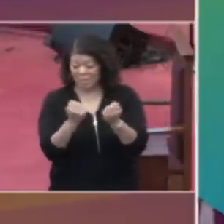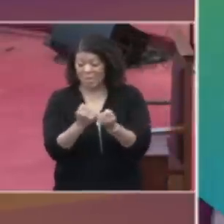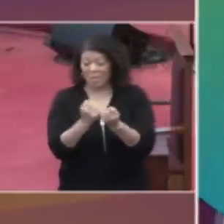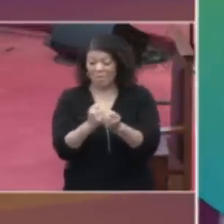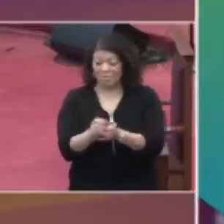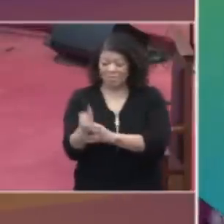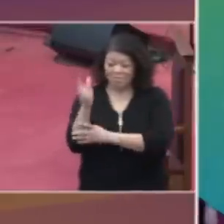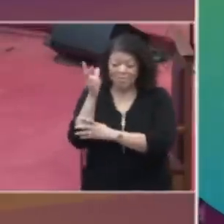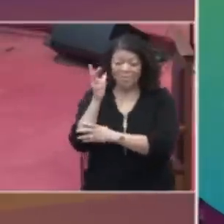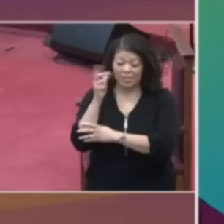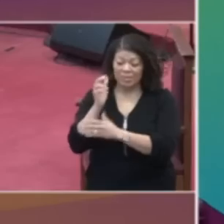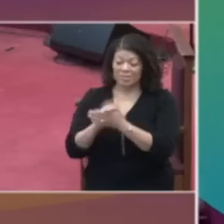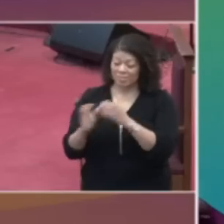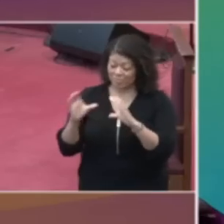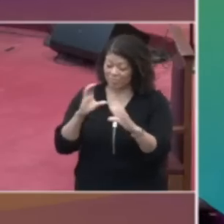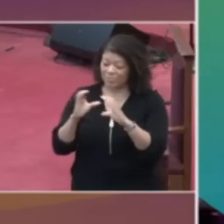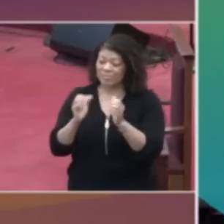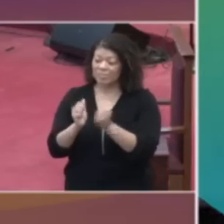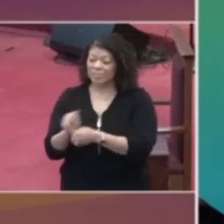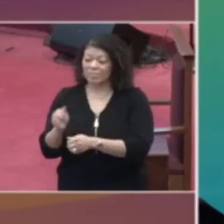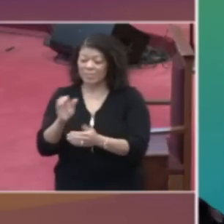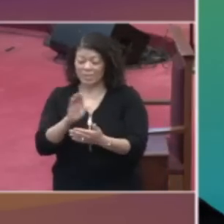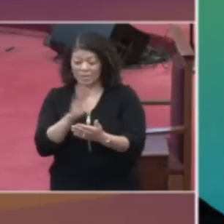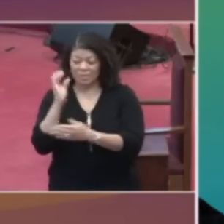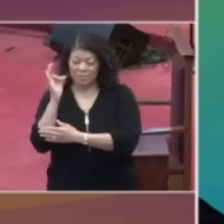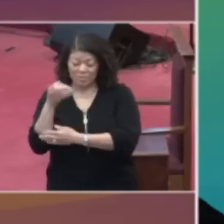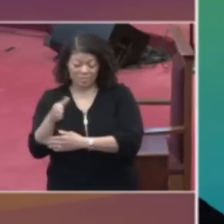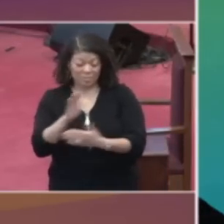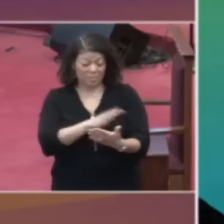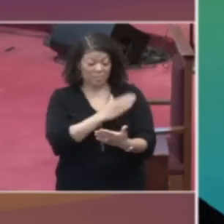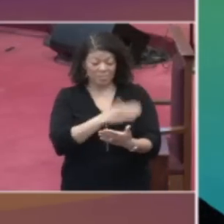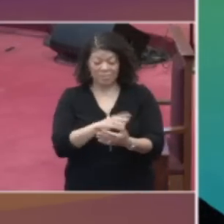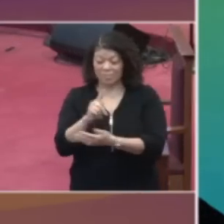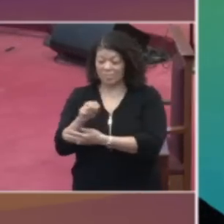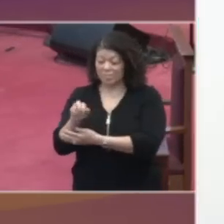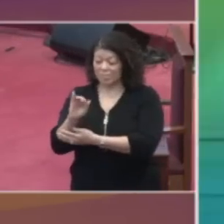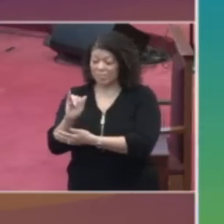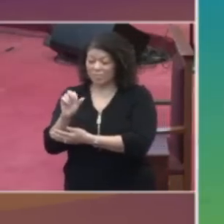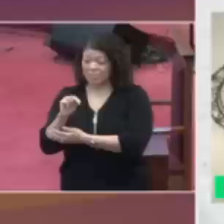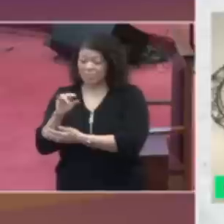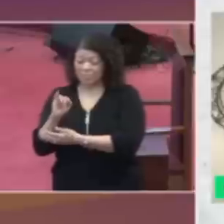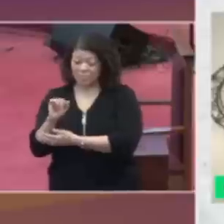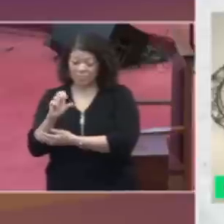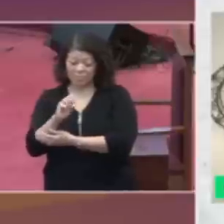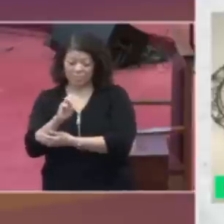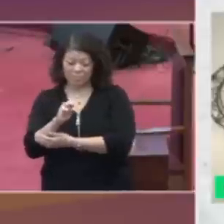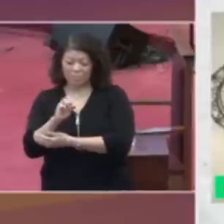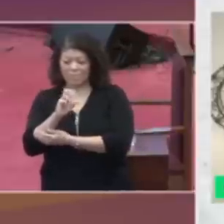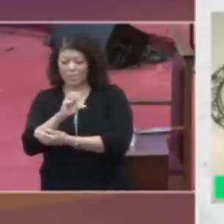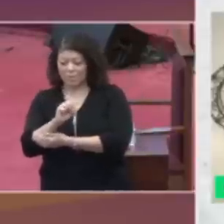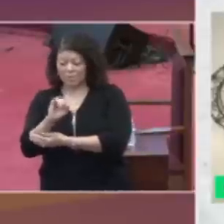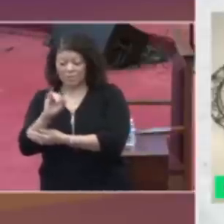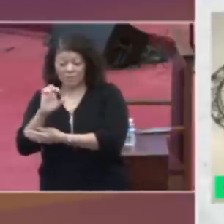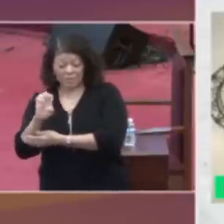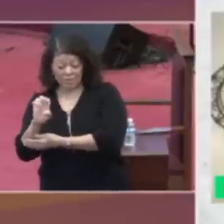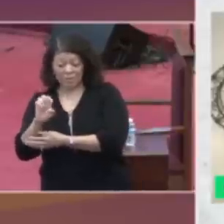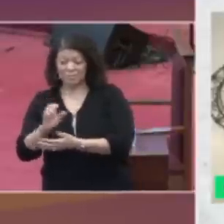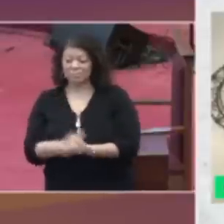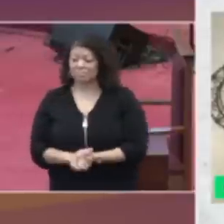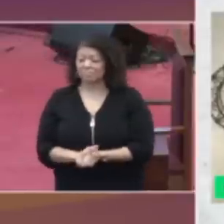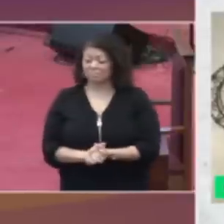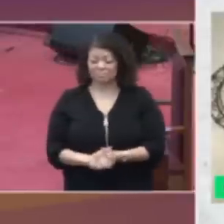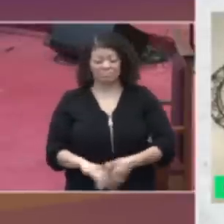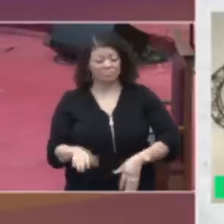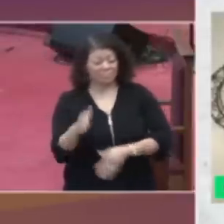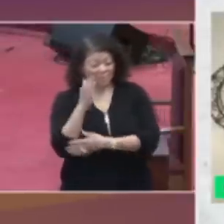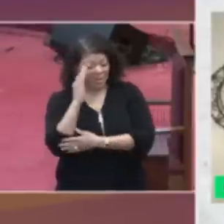to this one-on-one conversation between Orlana Darkins-Drury and Trini Massey. Trini Massey, Minister of